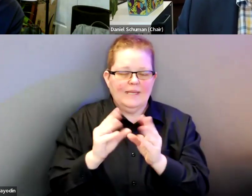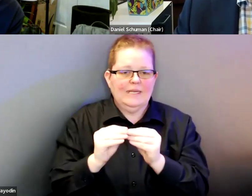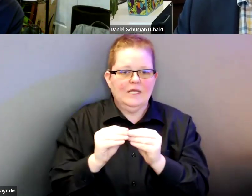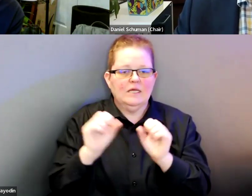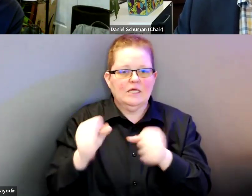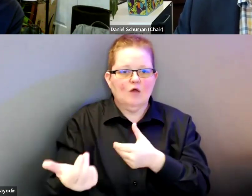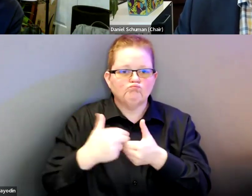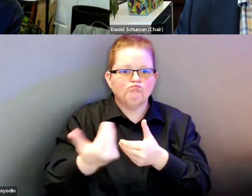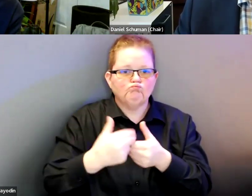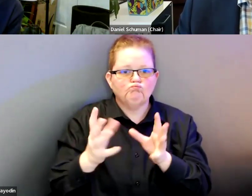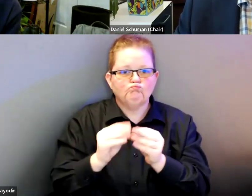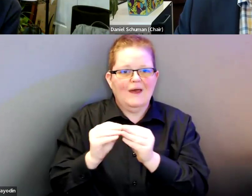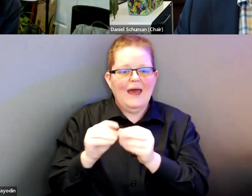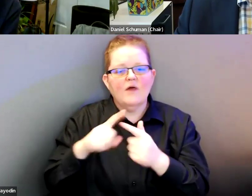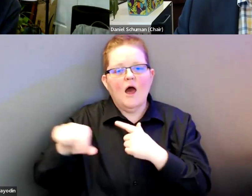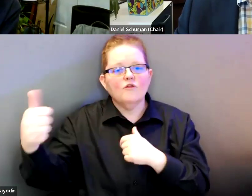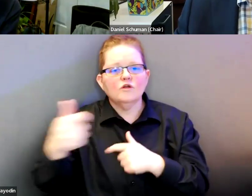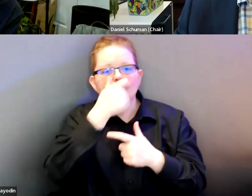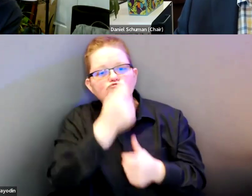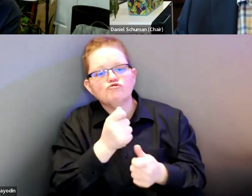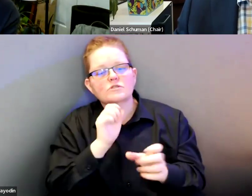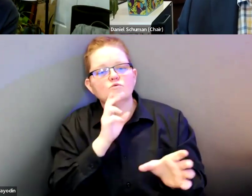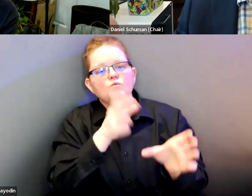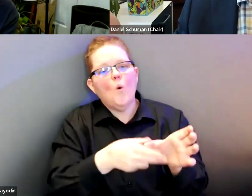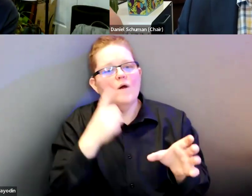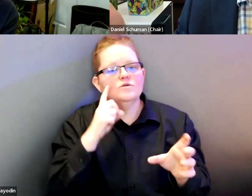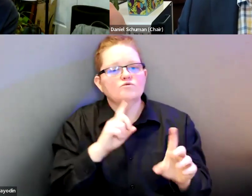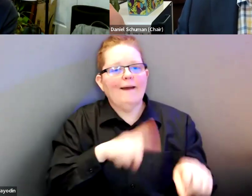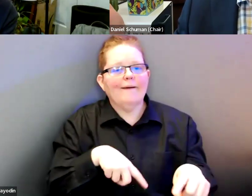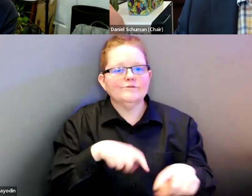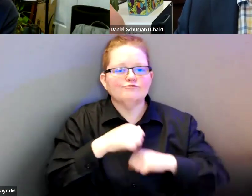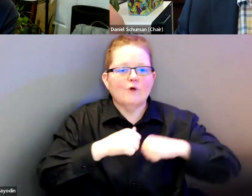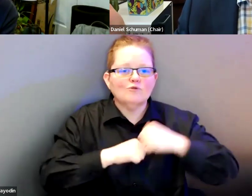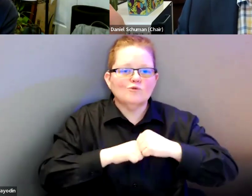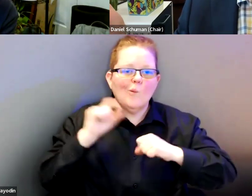to go and address the structural question. But I think that with respect to